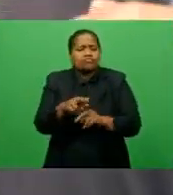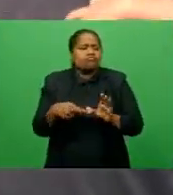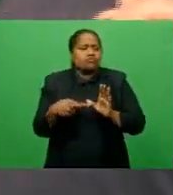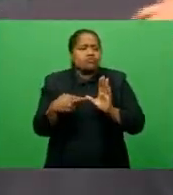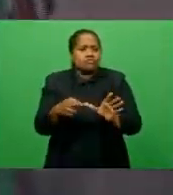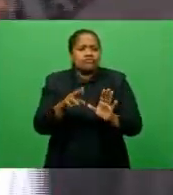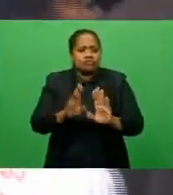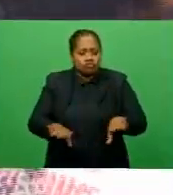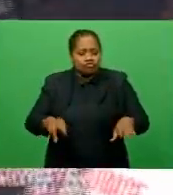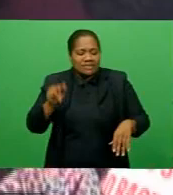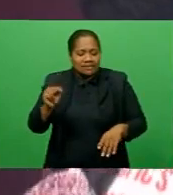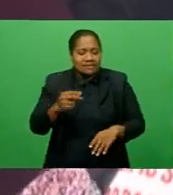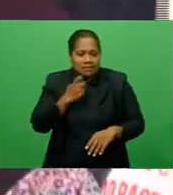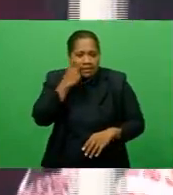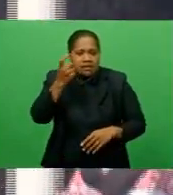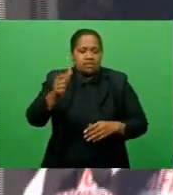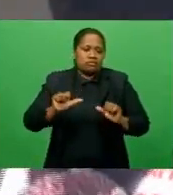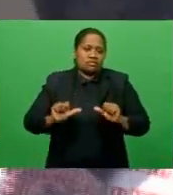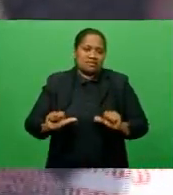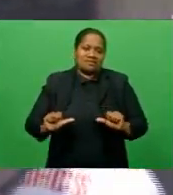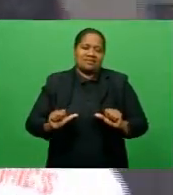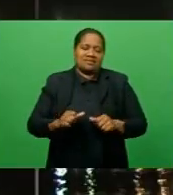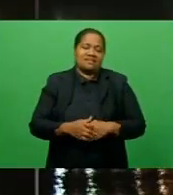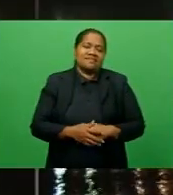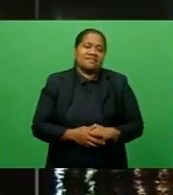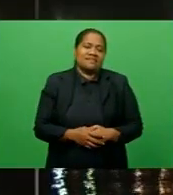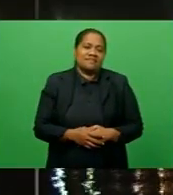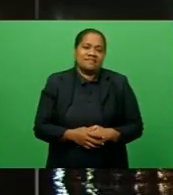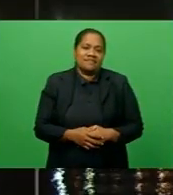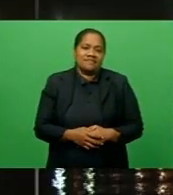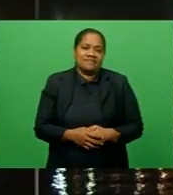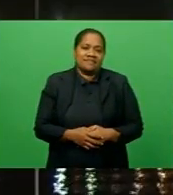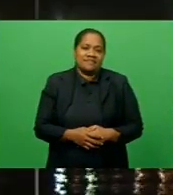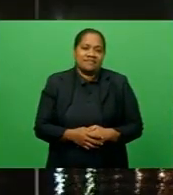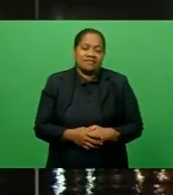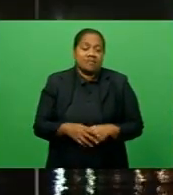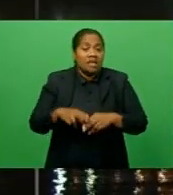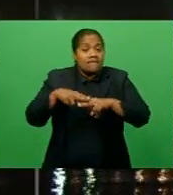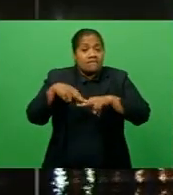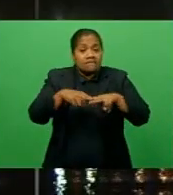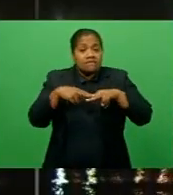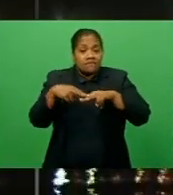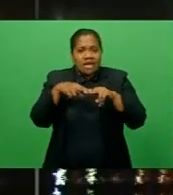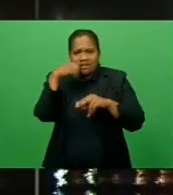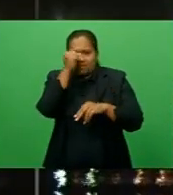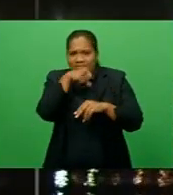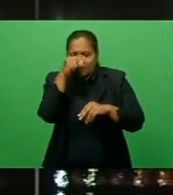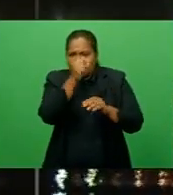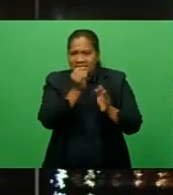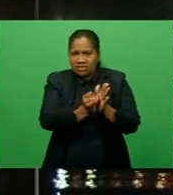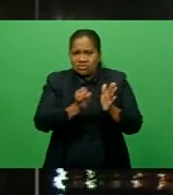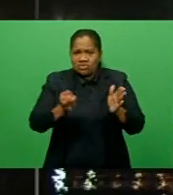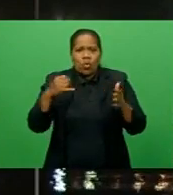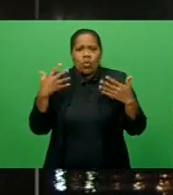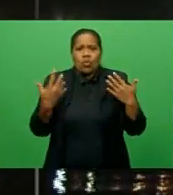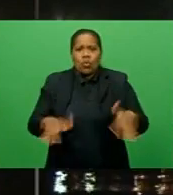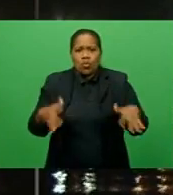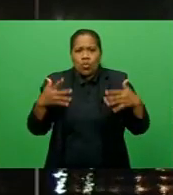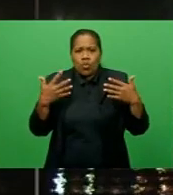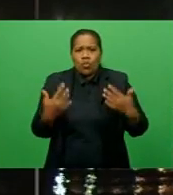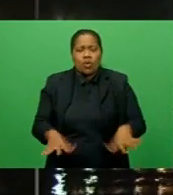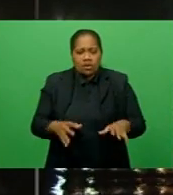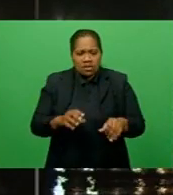protection. Edwin Nand, FBC News. Fiji's pig industry has taken a massive hit